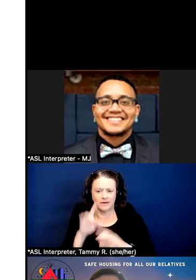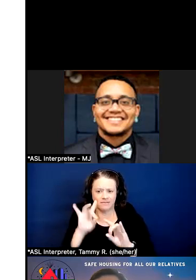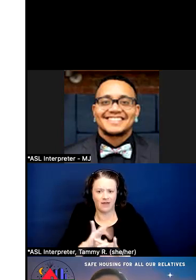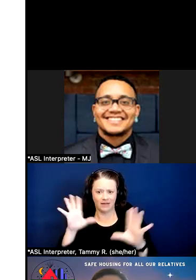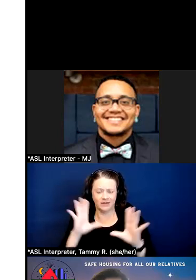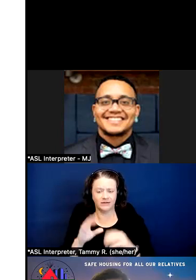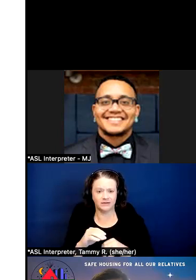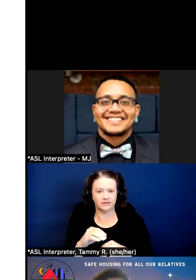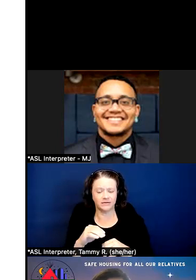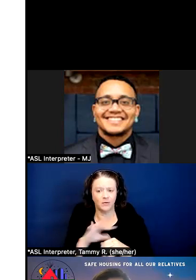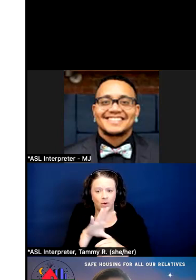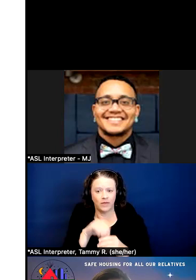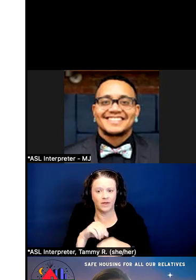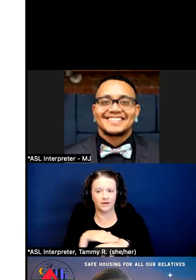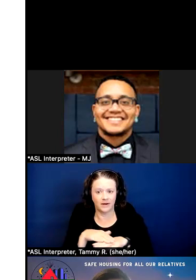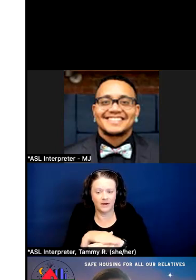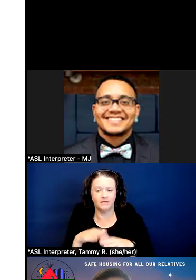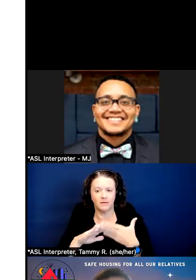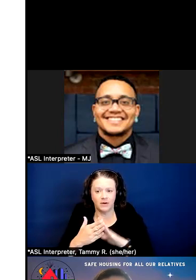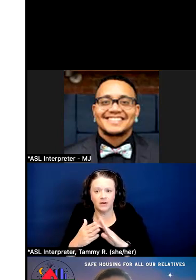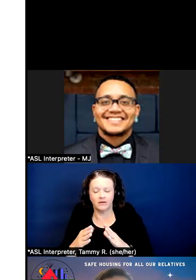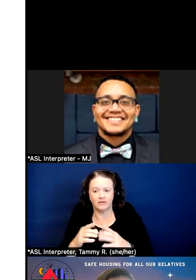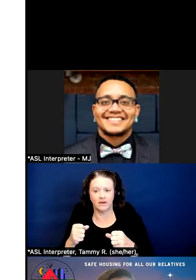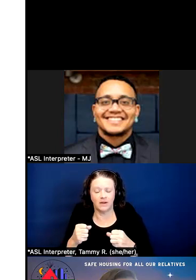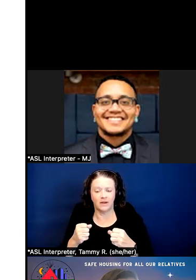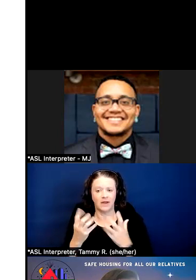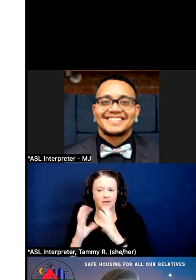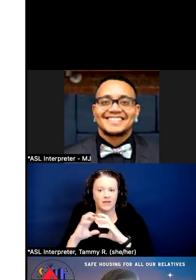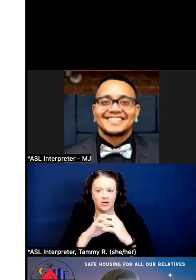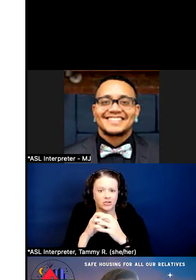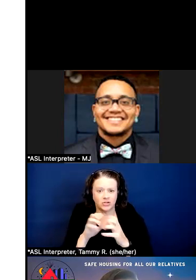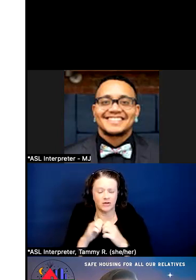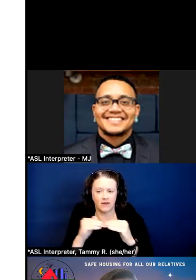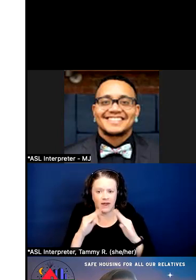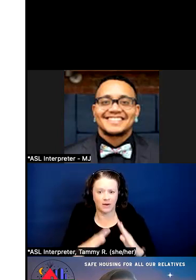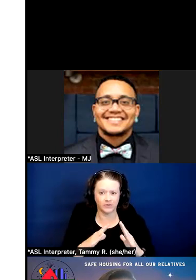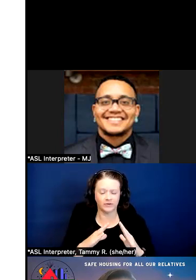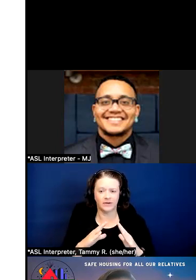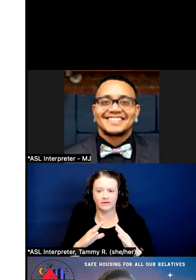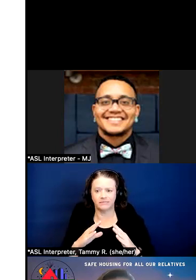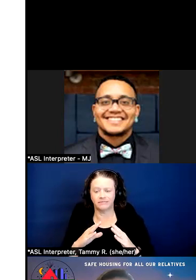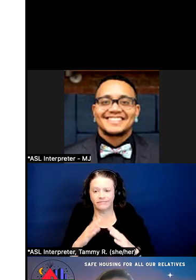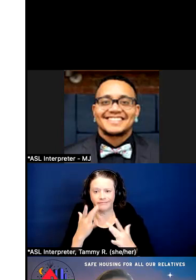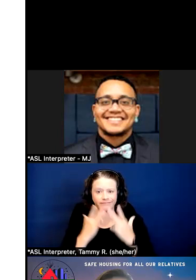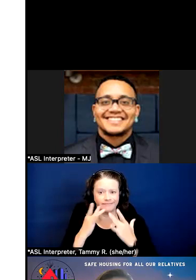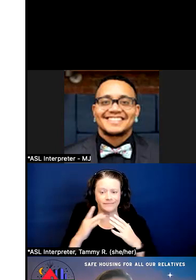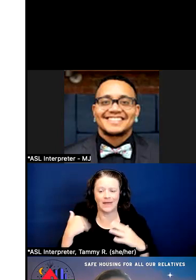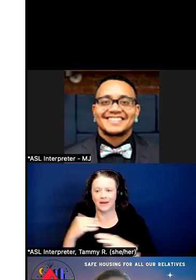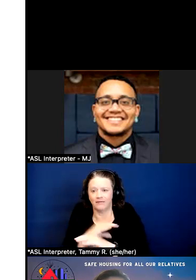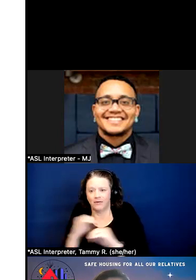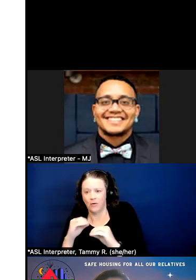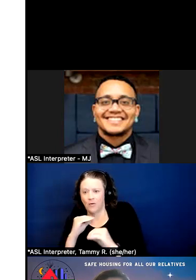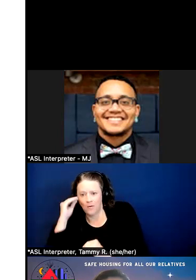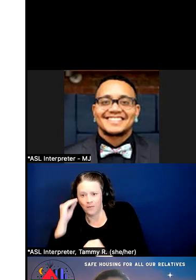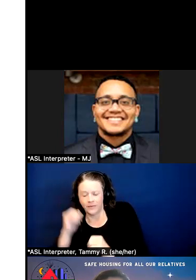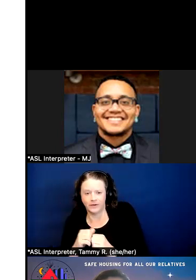intersection of housing insecurity and homelessness. And what we did for the first year, as part of our 2 main deliverables,